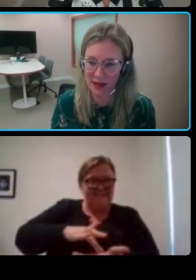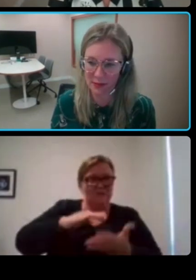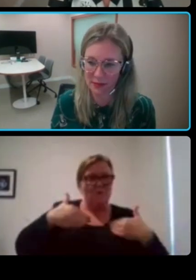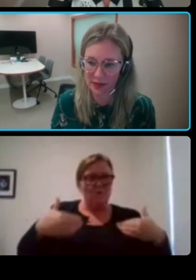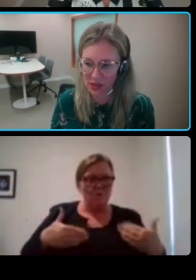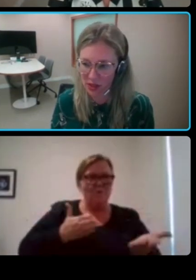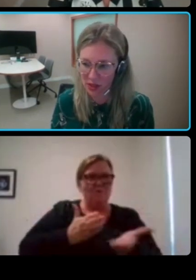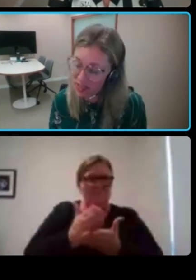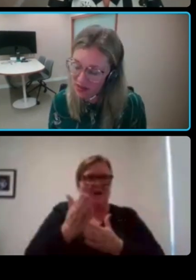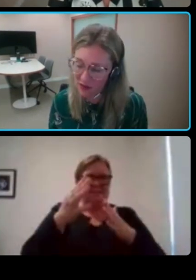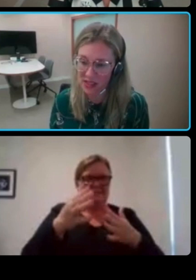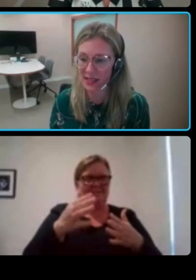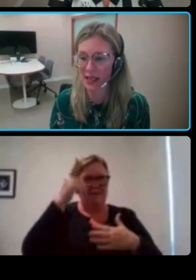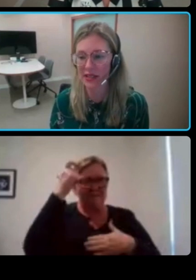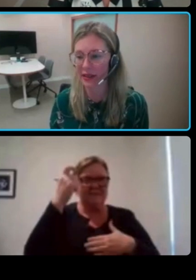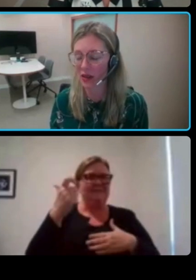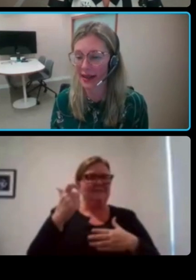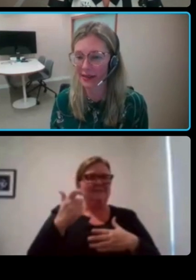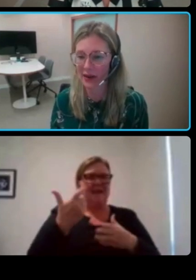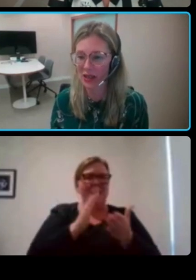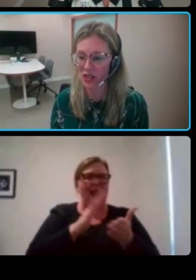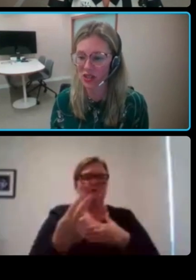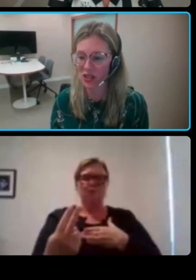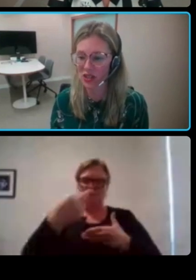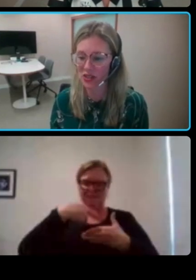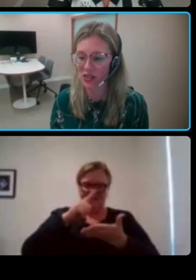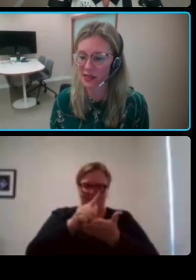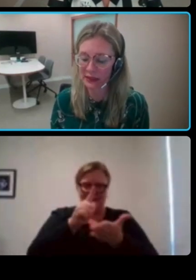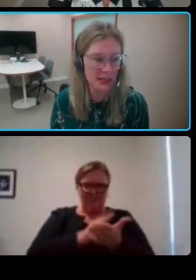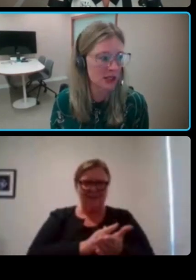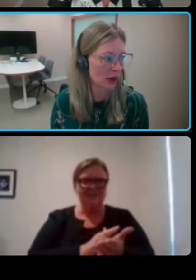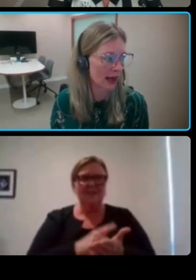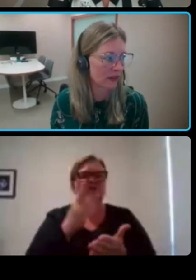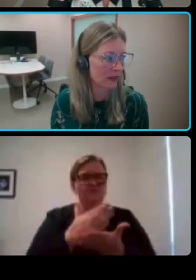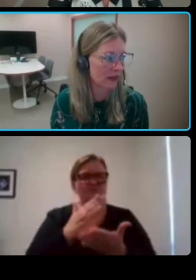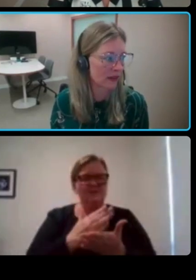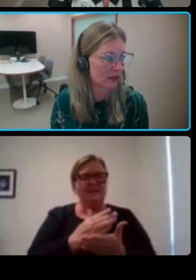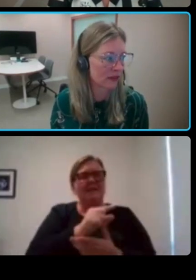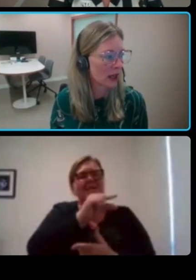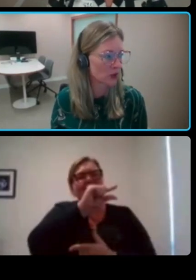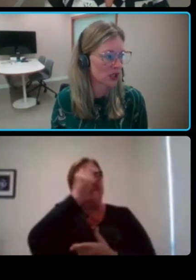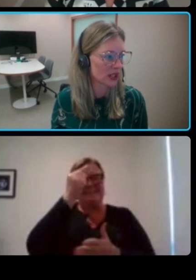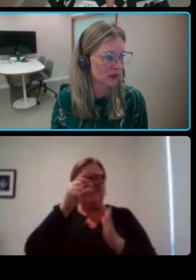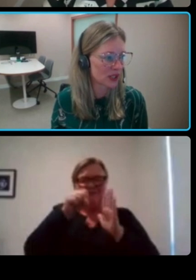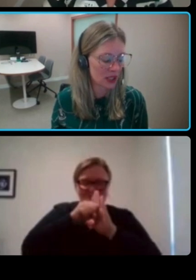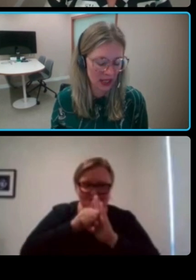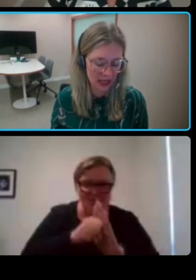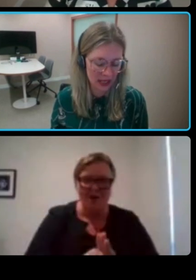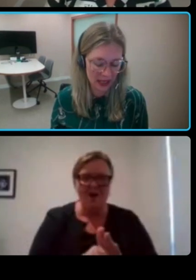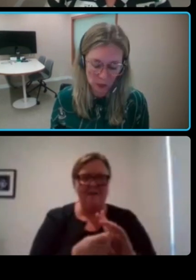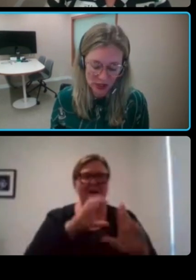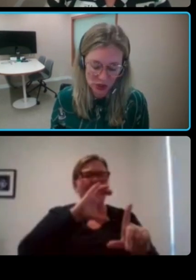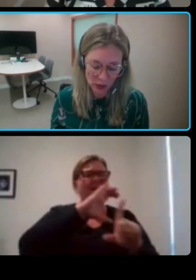assist with interpretation of the legislation and guiding their actions. So really intended to drive a cultural